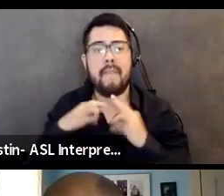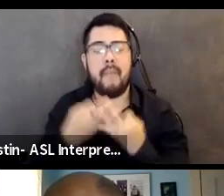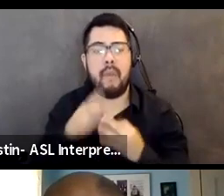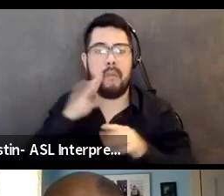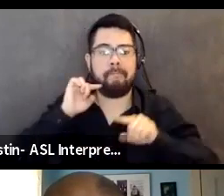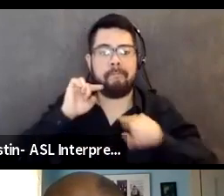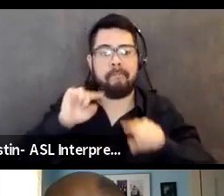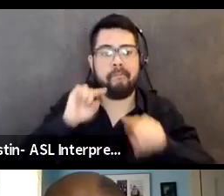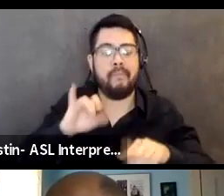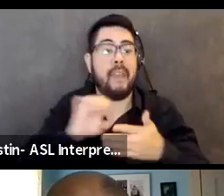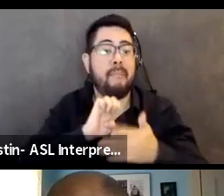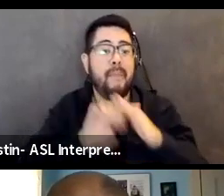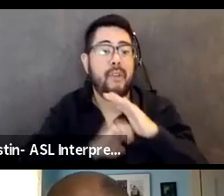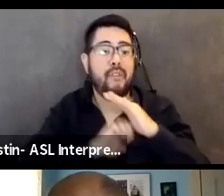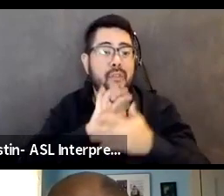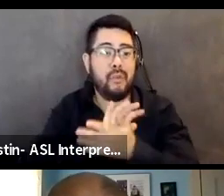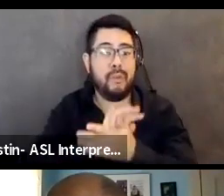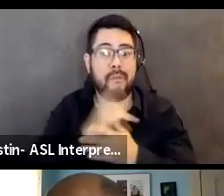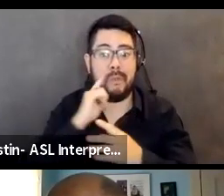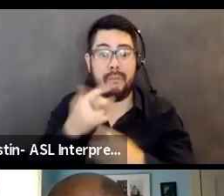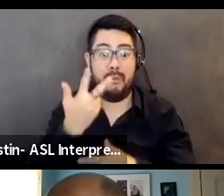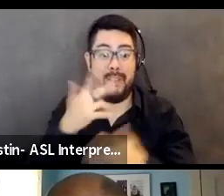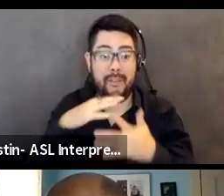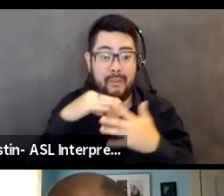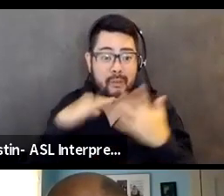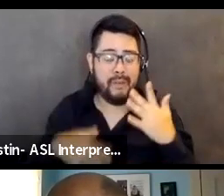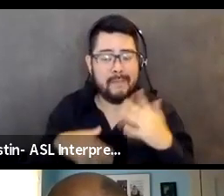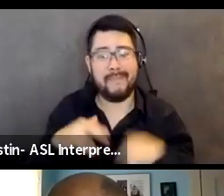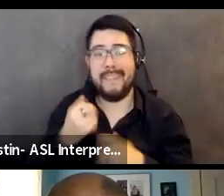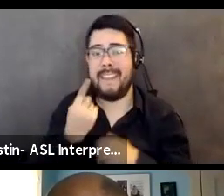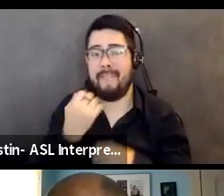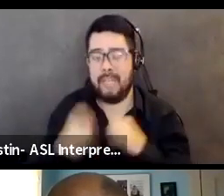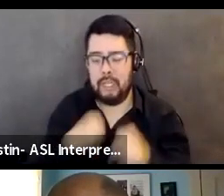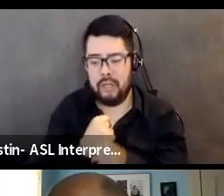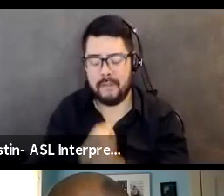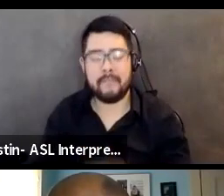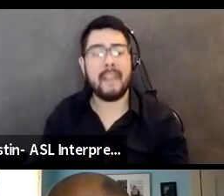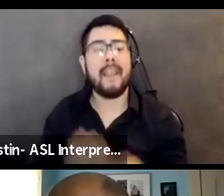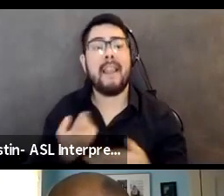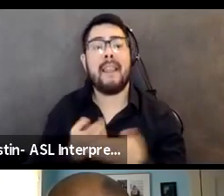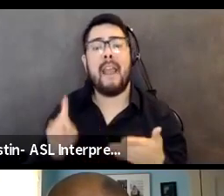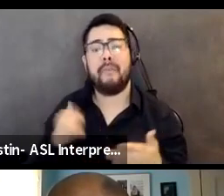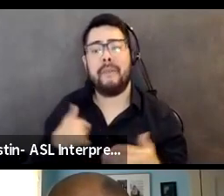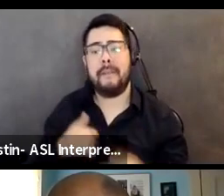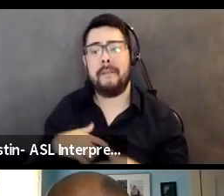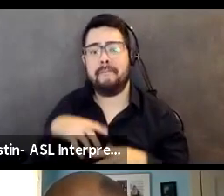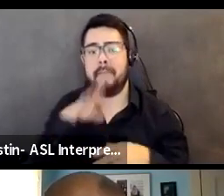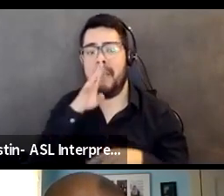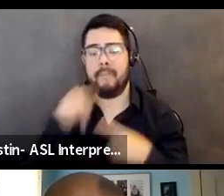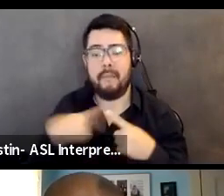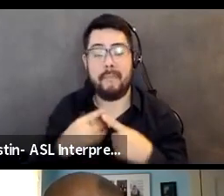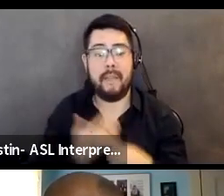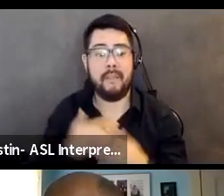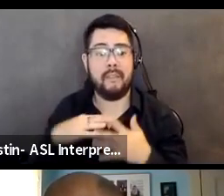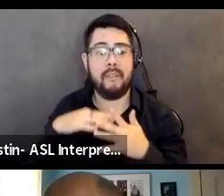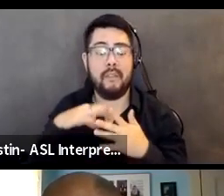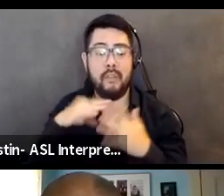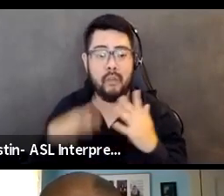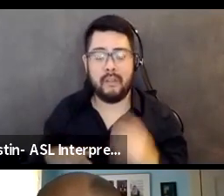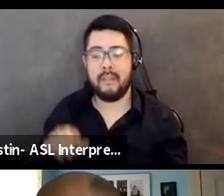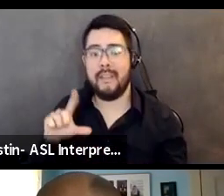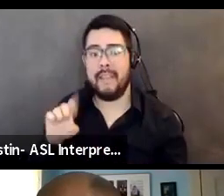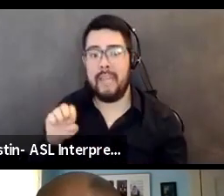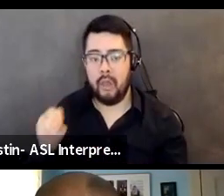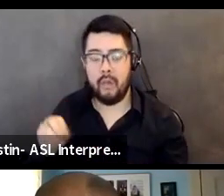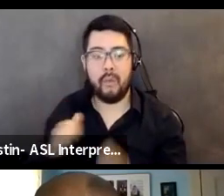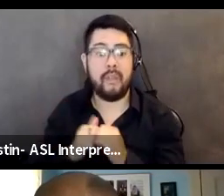years i spoke with many of you last week about my son leo in his class of 41 students and i told you about his